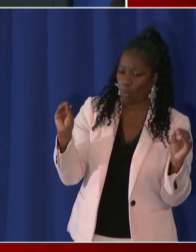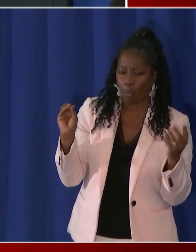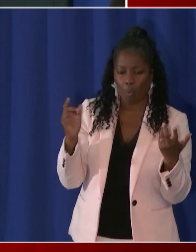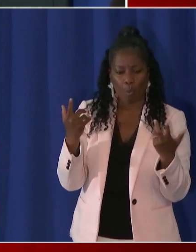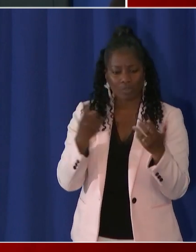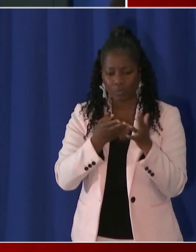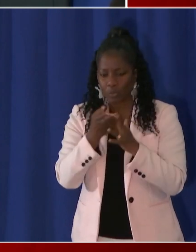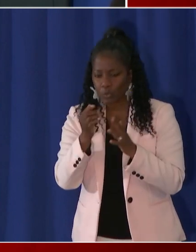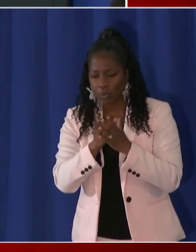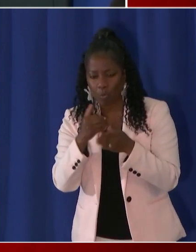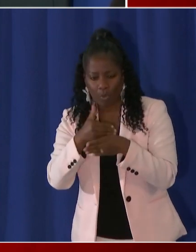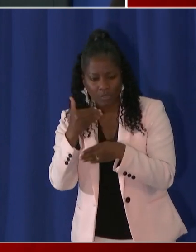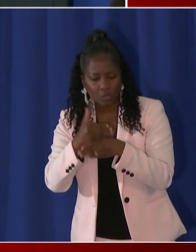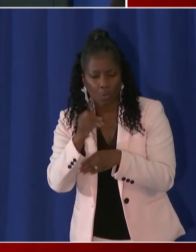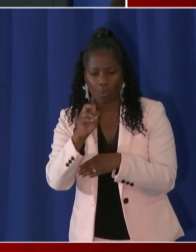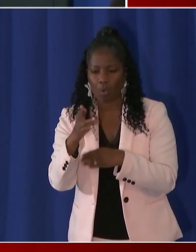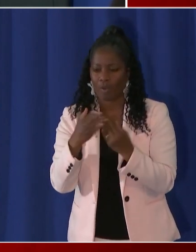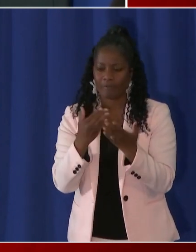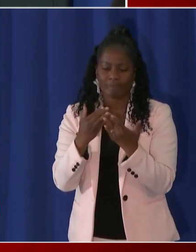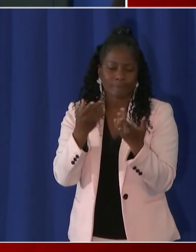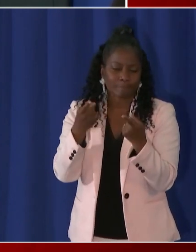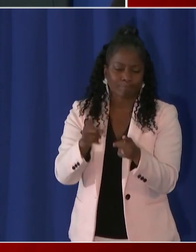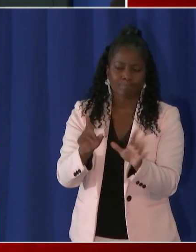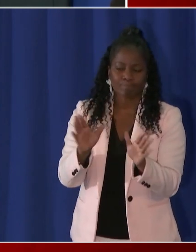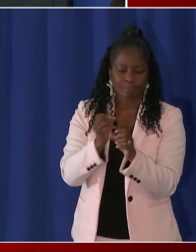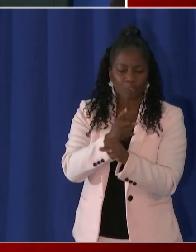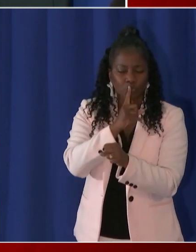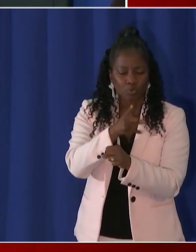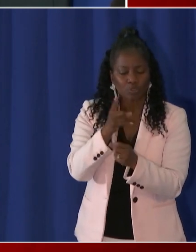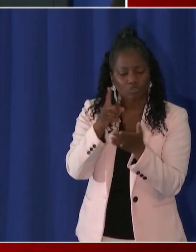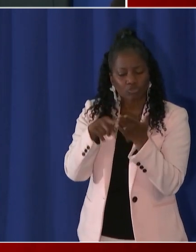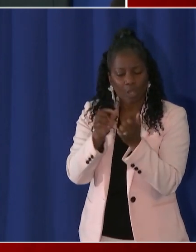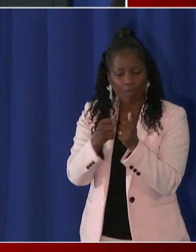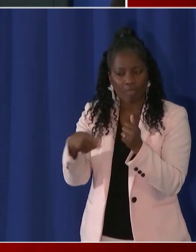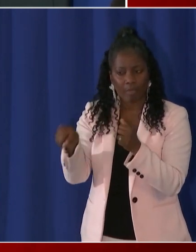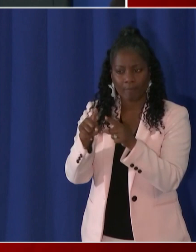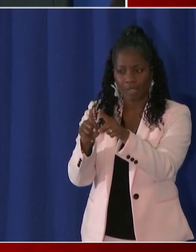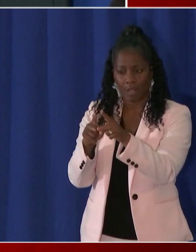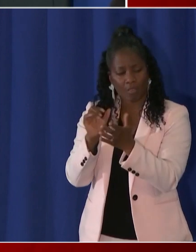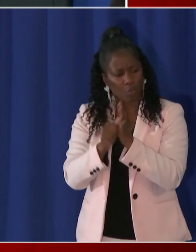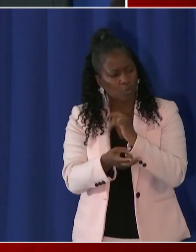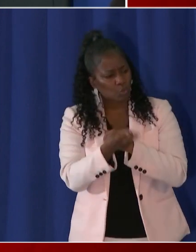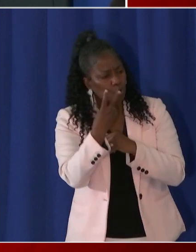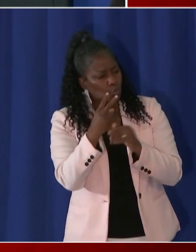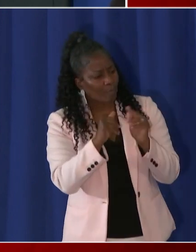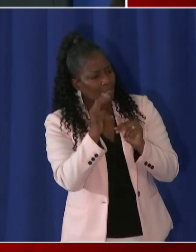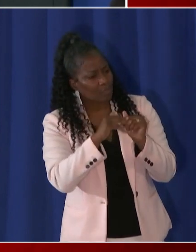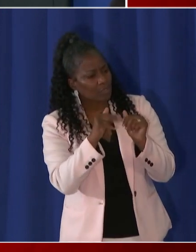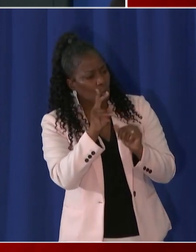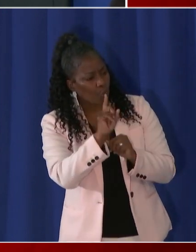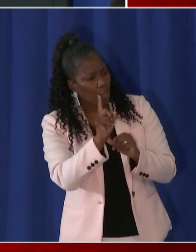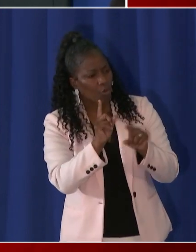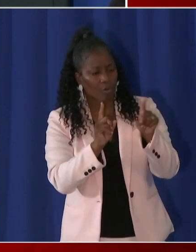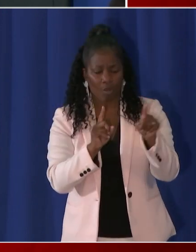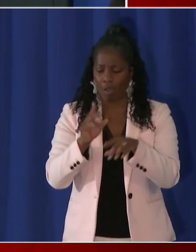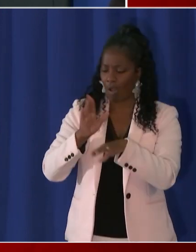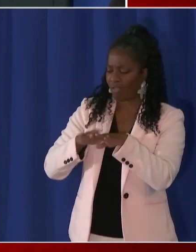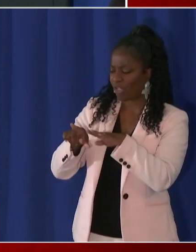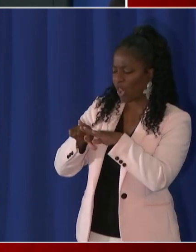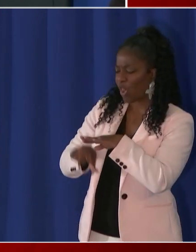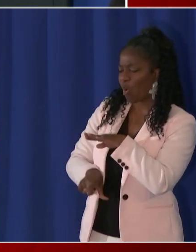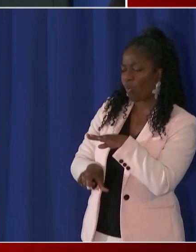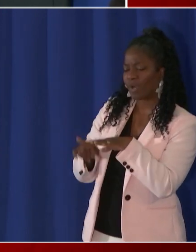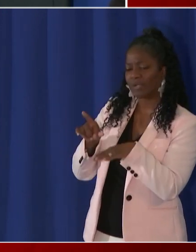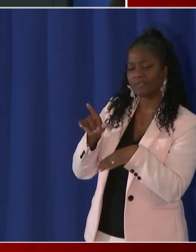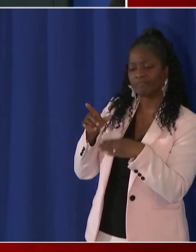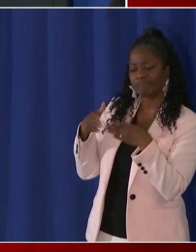went through a window or something like that that we're not aware of. 2 buildings were? On the lower end of Connecticut Avenue, south